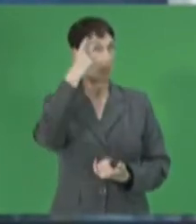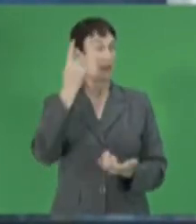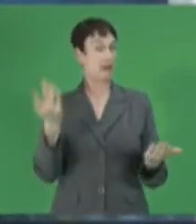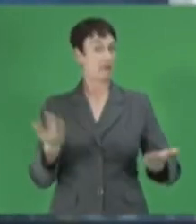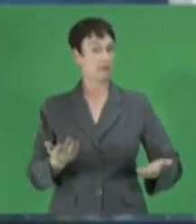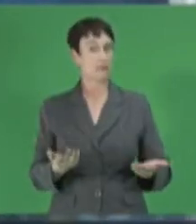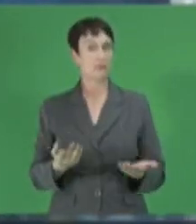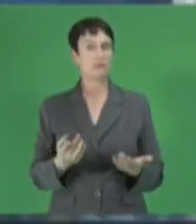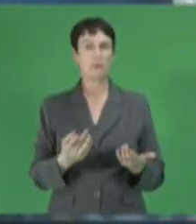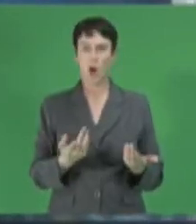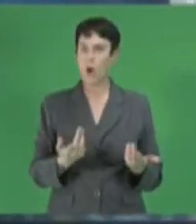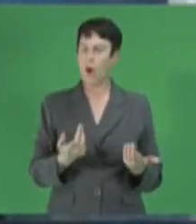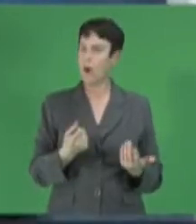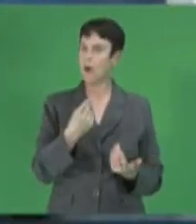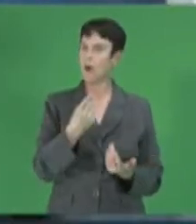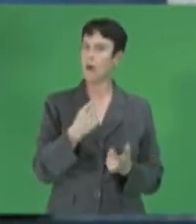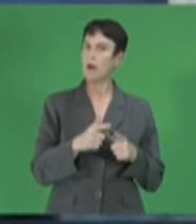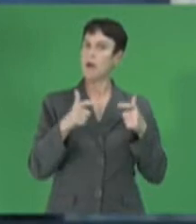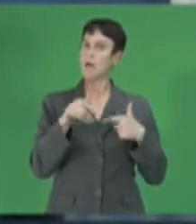get better?